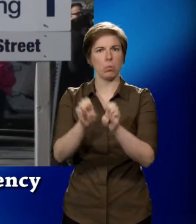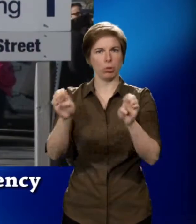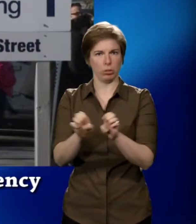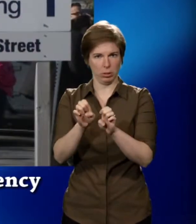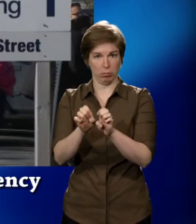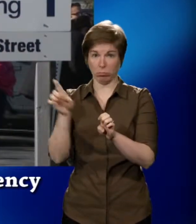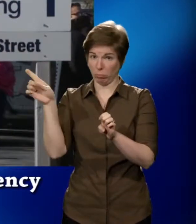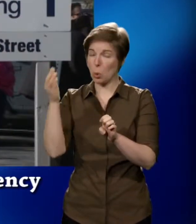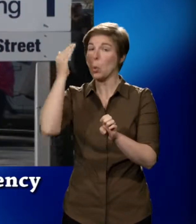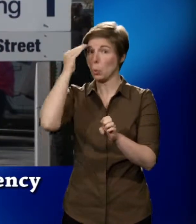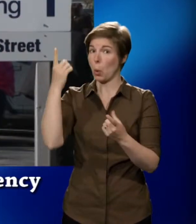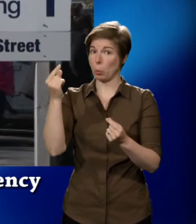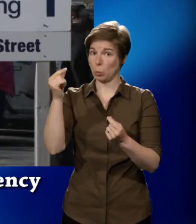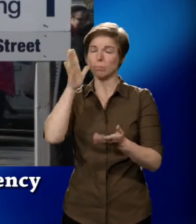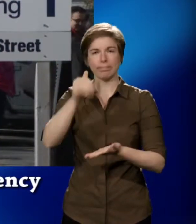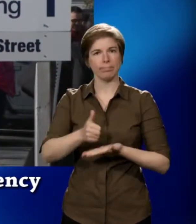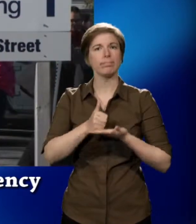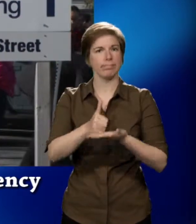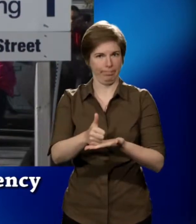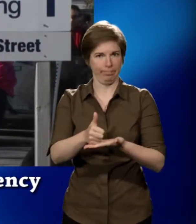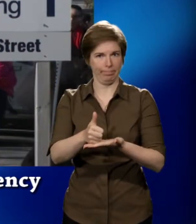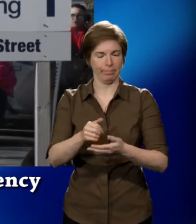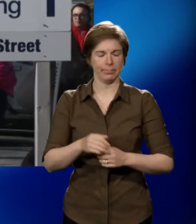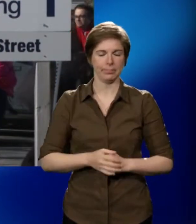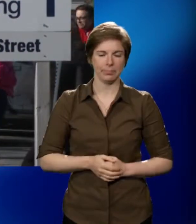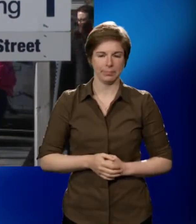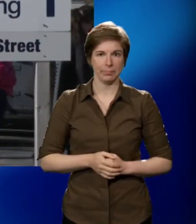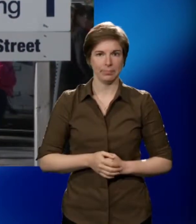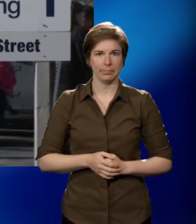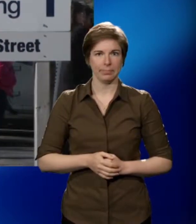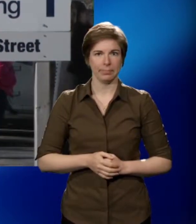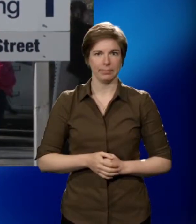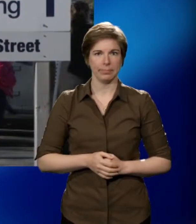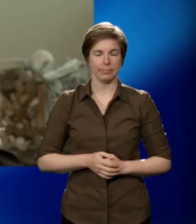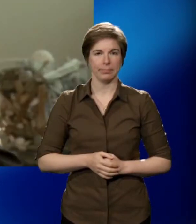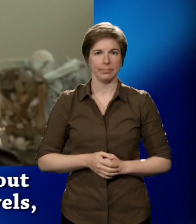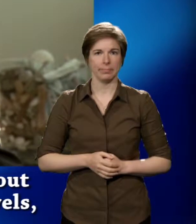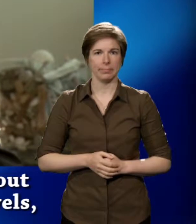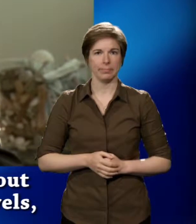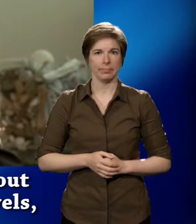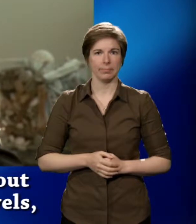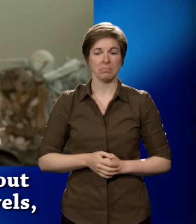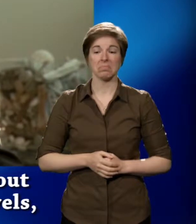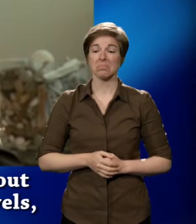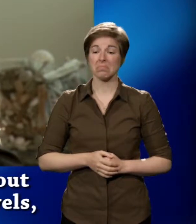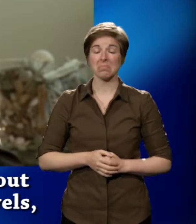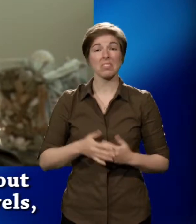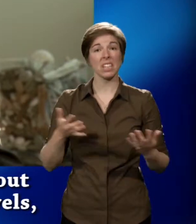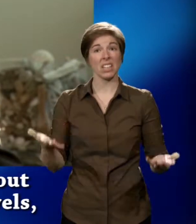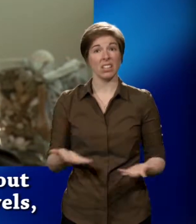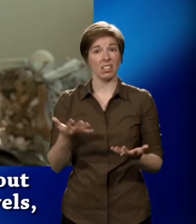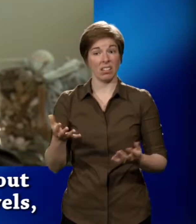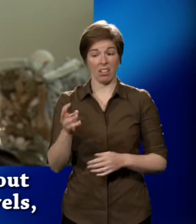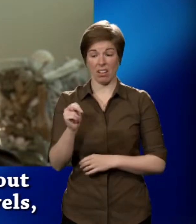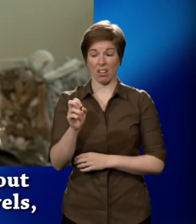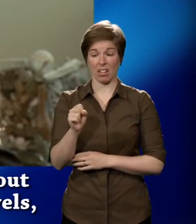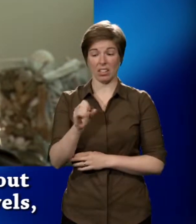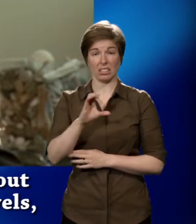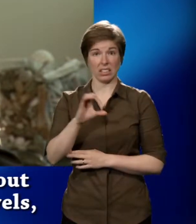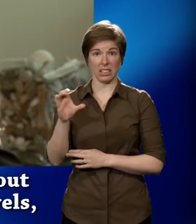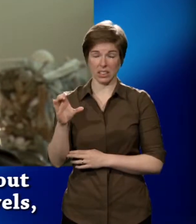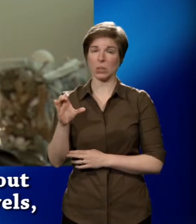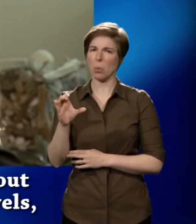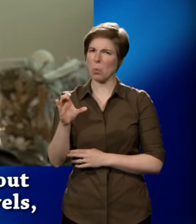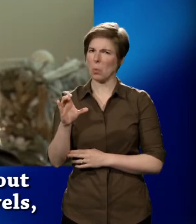are trained in emergency preparedness scenarios and will be able to assist you. Well, the promotion of safety throughout the